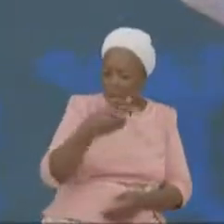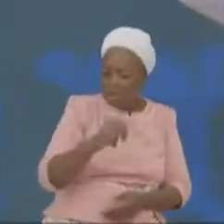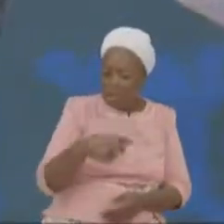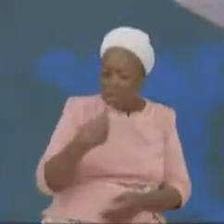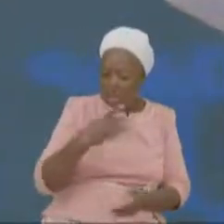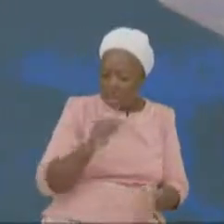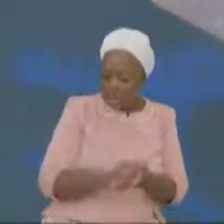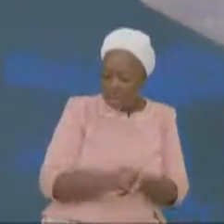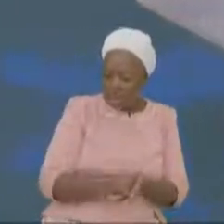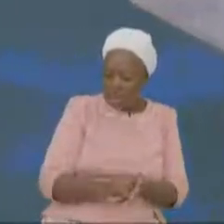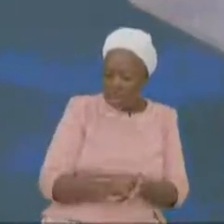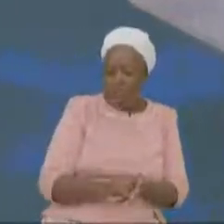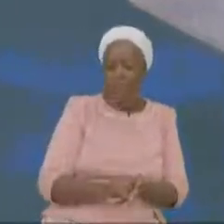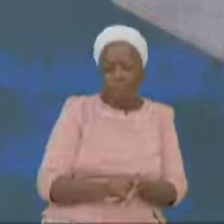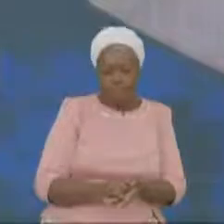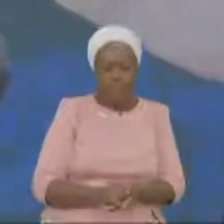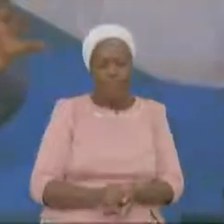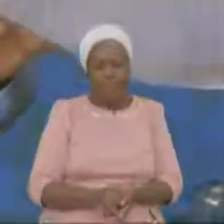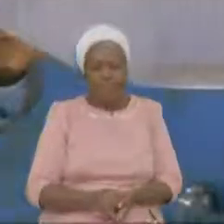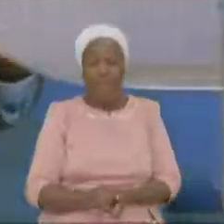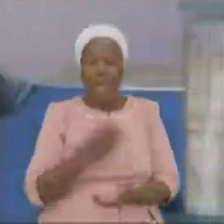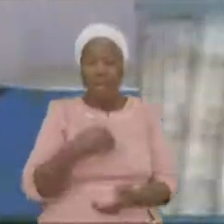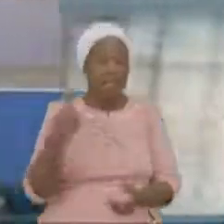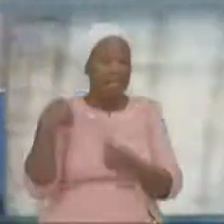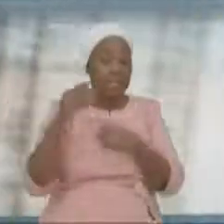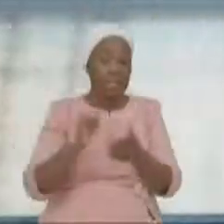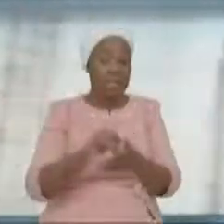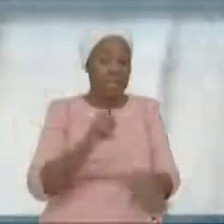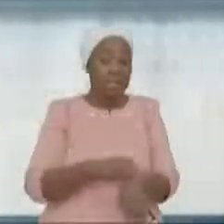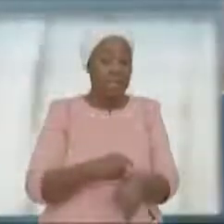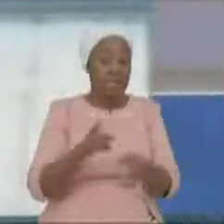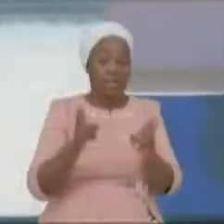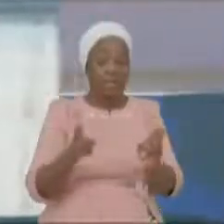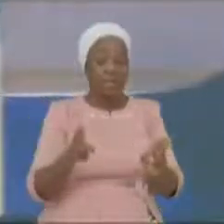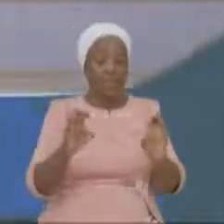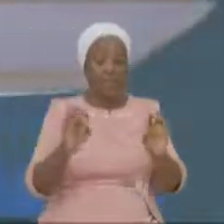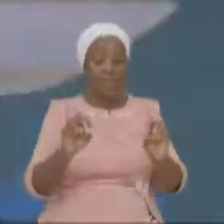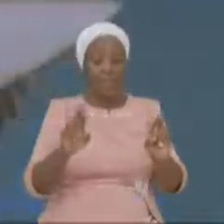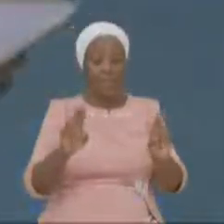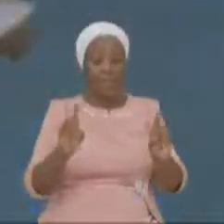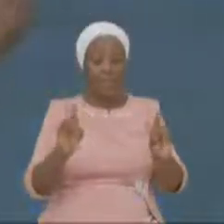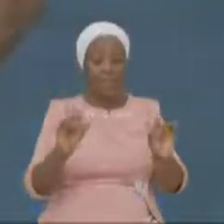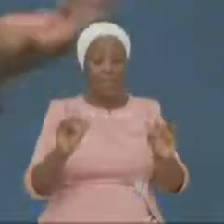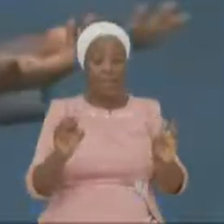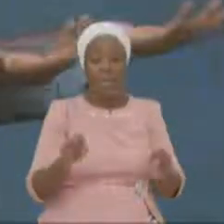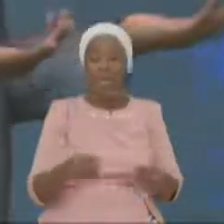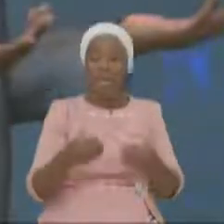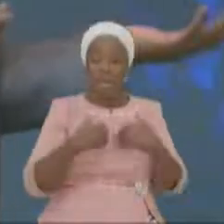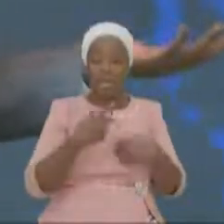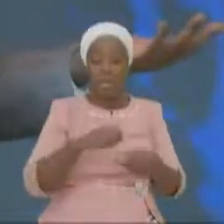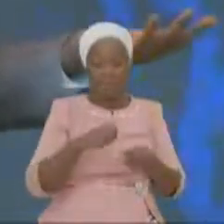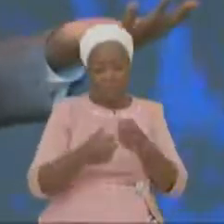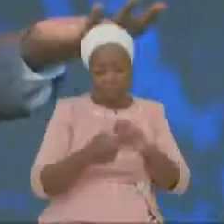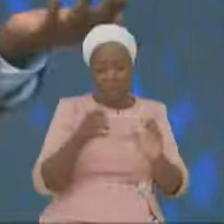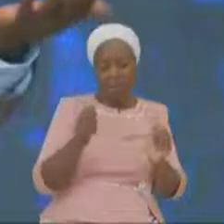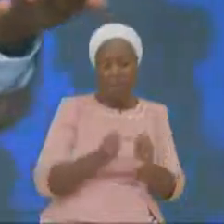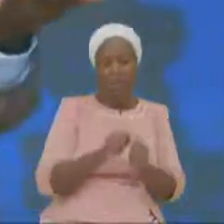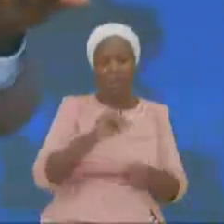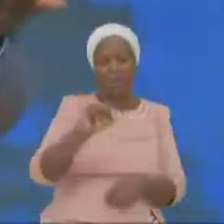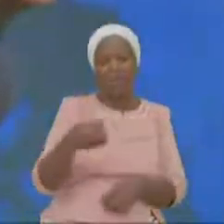since that time, Herodias had a quarrel with